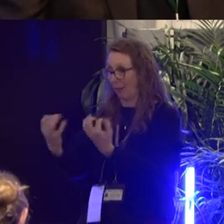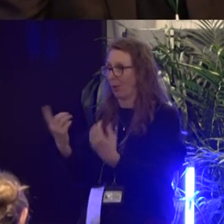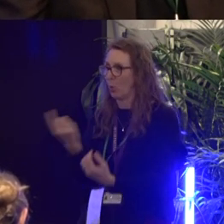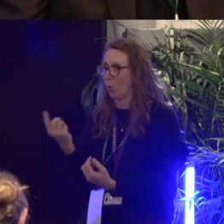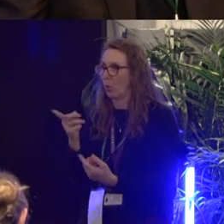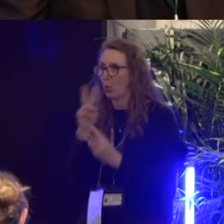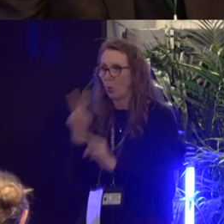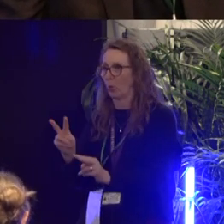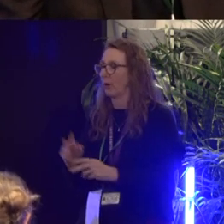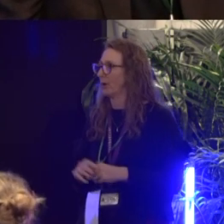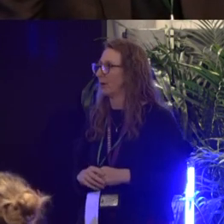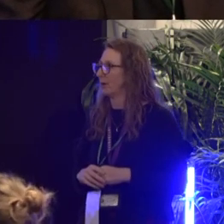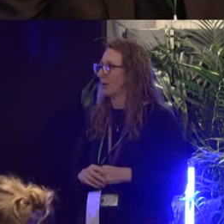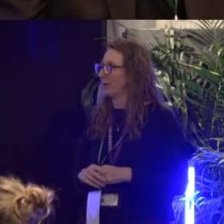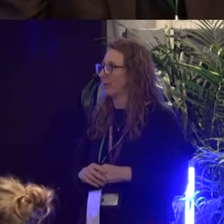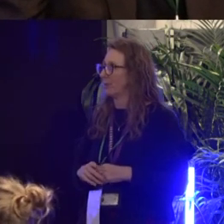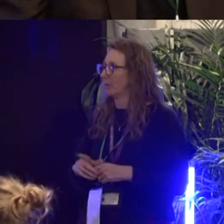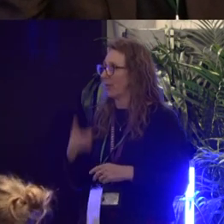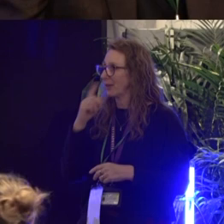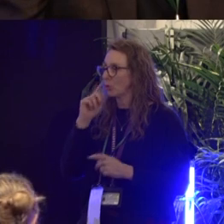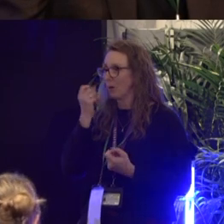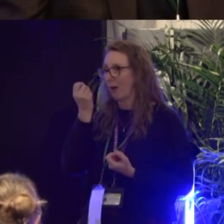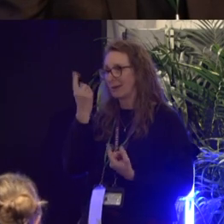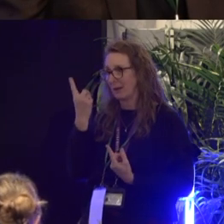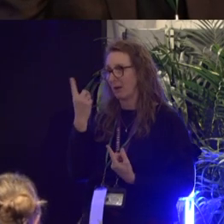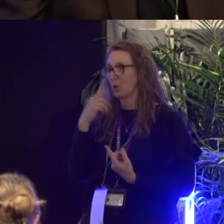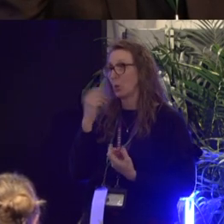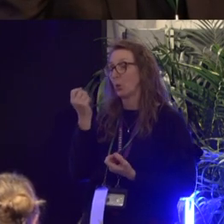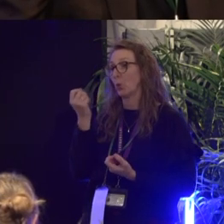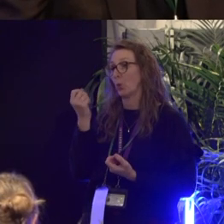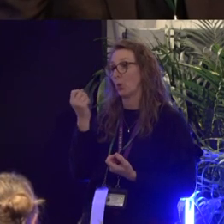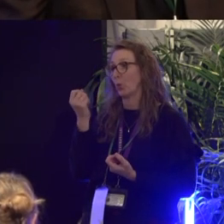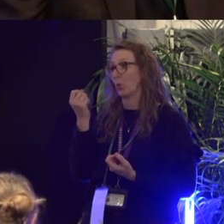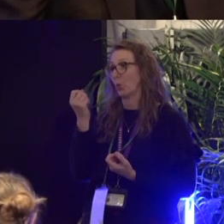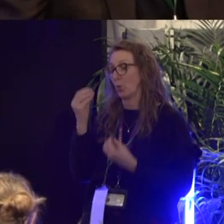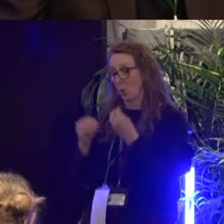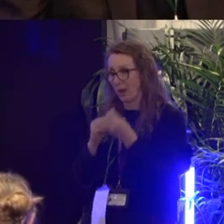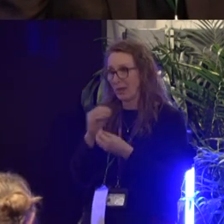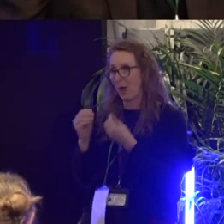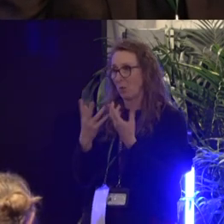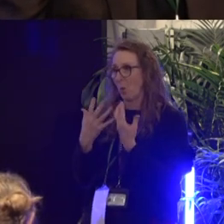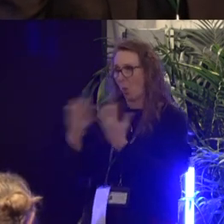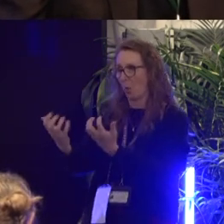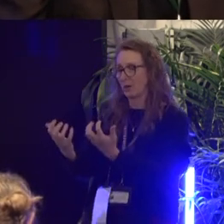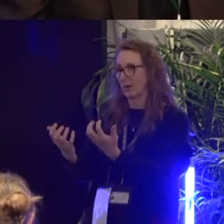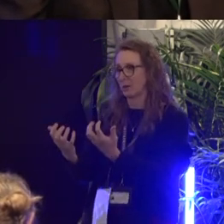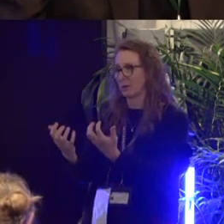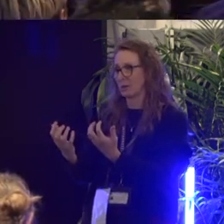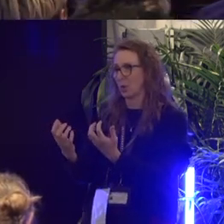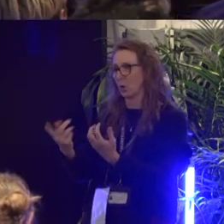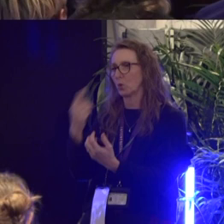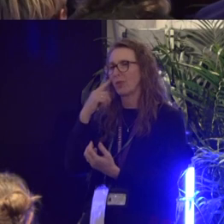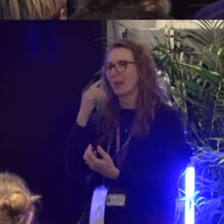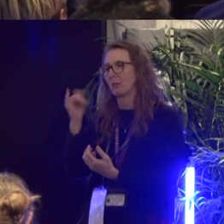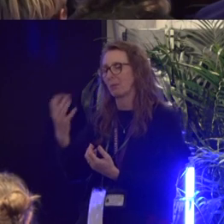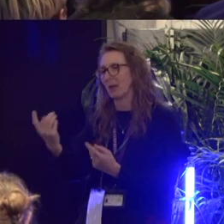I always think that it's probably a good idea to understand the audiences that might come and see your work, even if